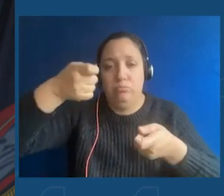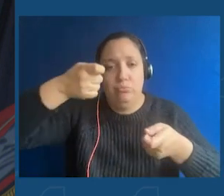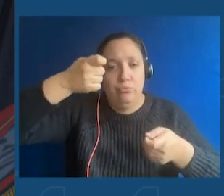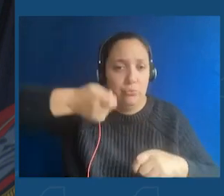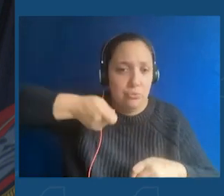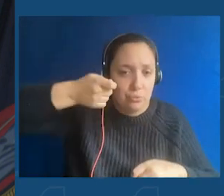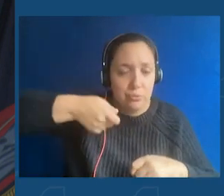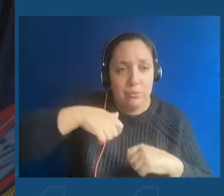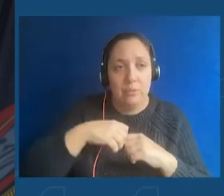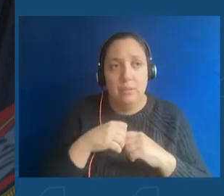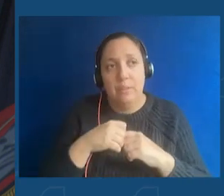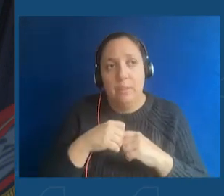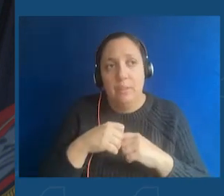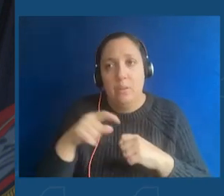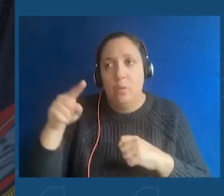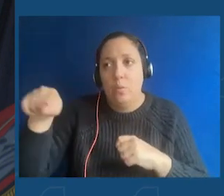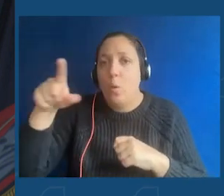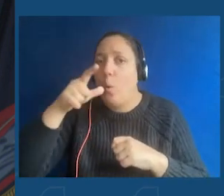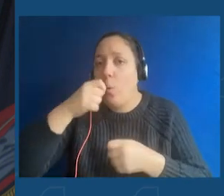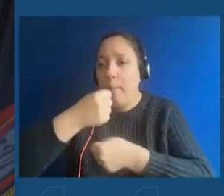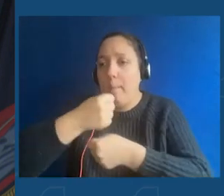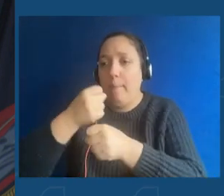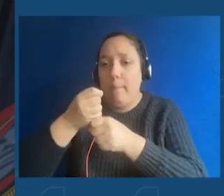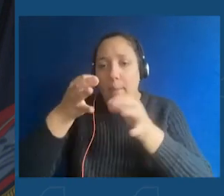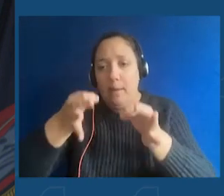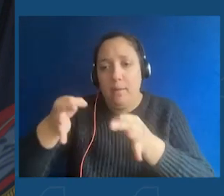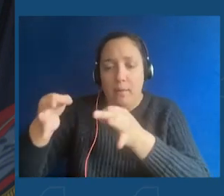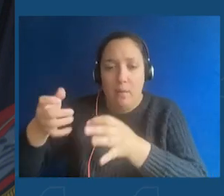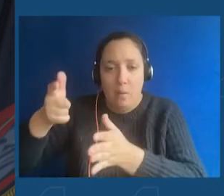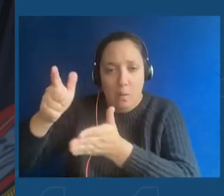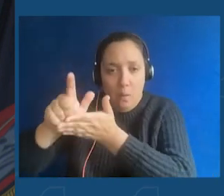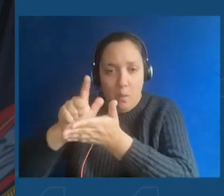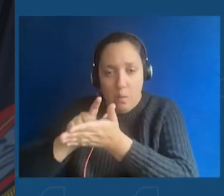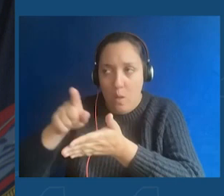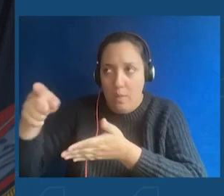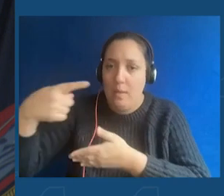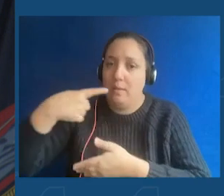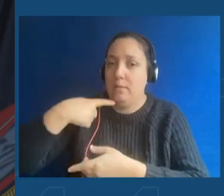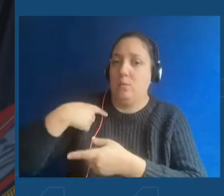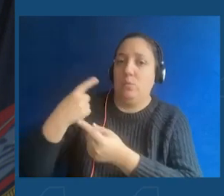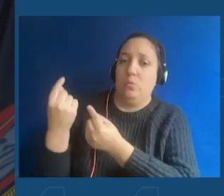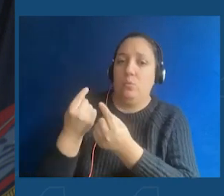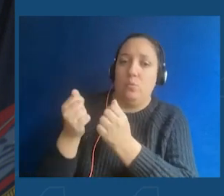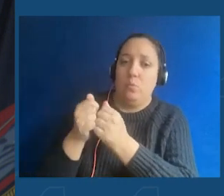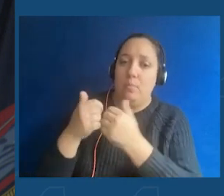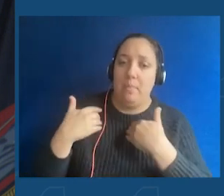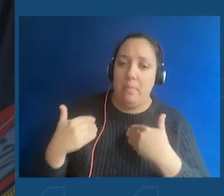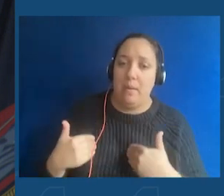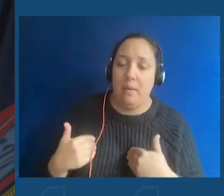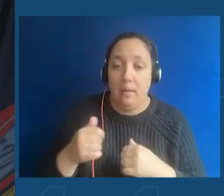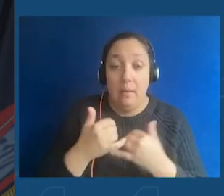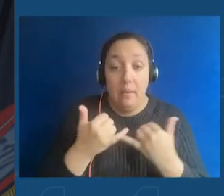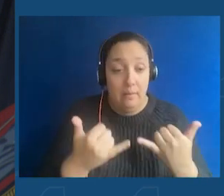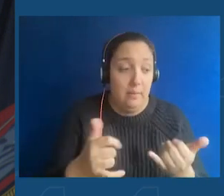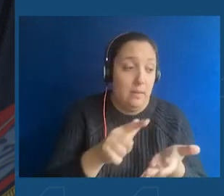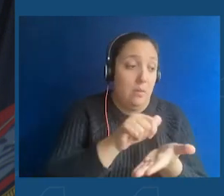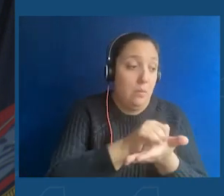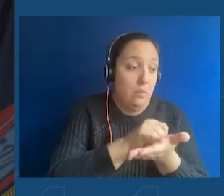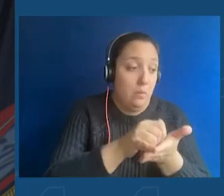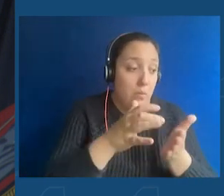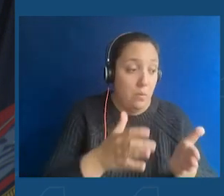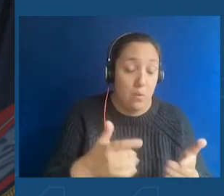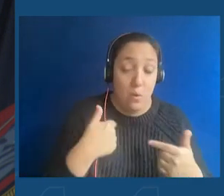with our bodies. And if there's one thing that New Yorkers will not do, ever, is stand by when we see wrong being